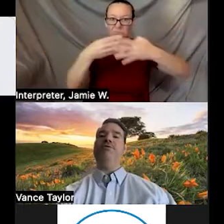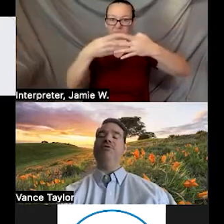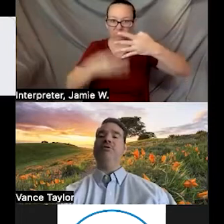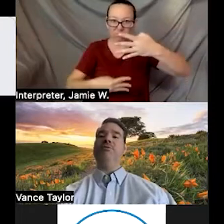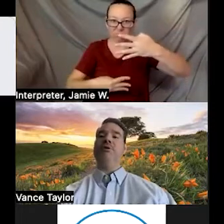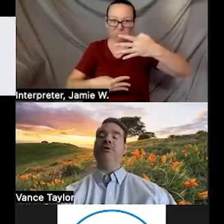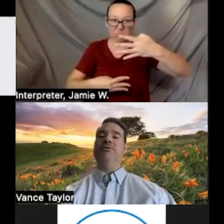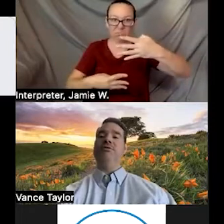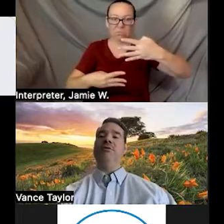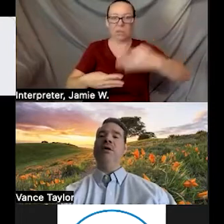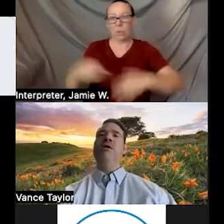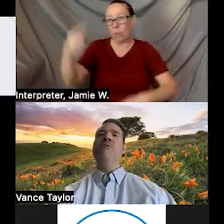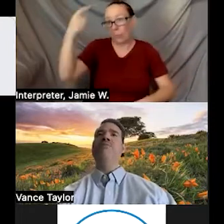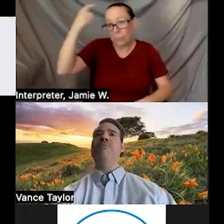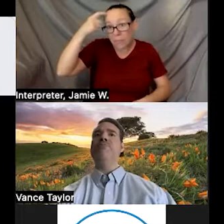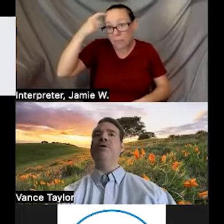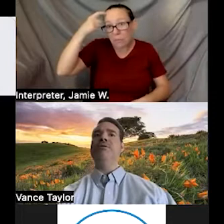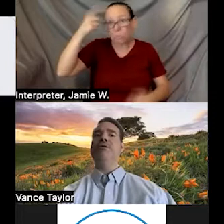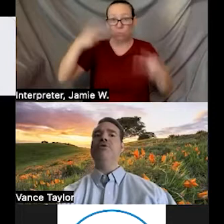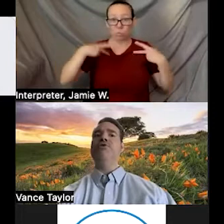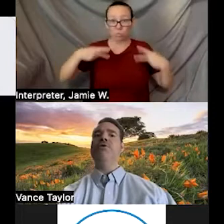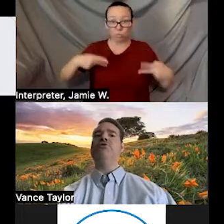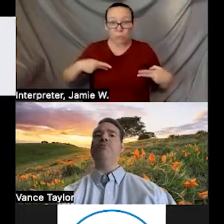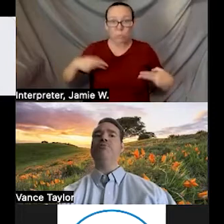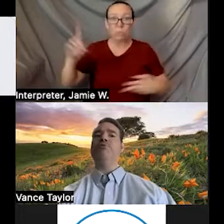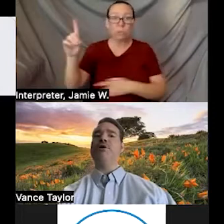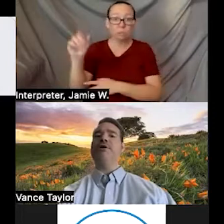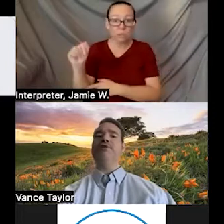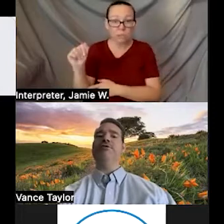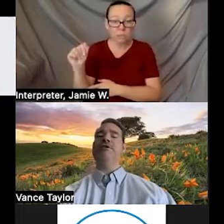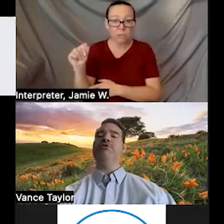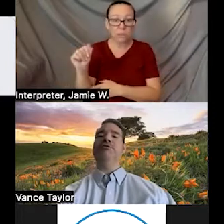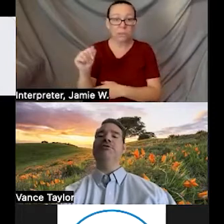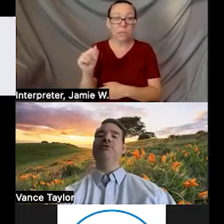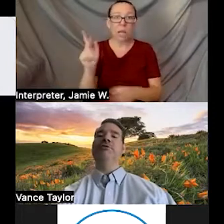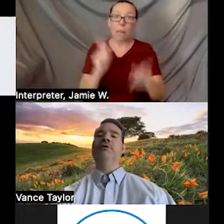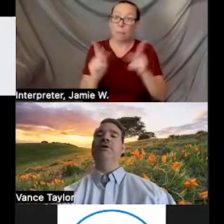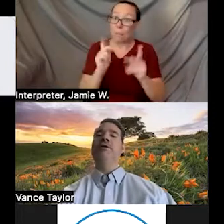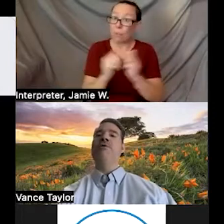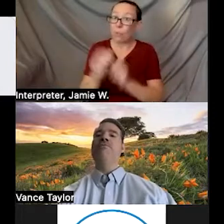or physical disabilities, but you've also got people with chronic conditions and injuries,